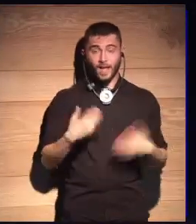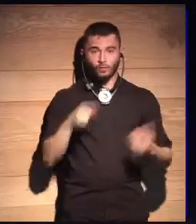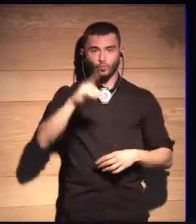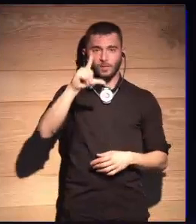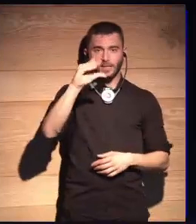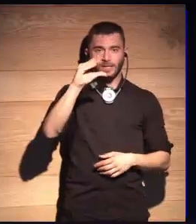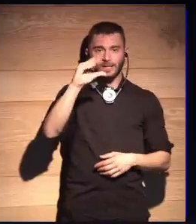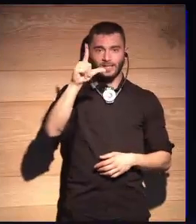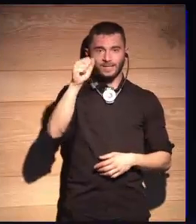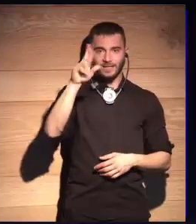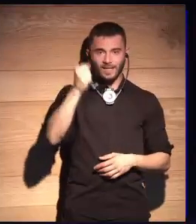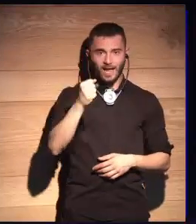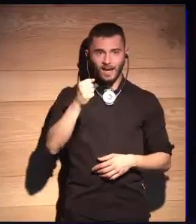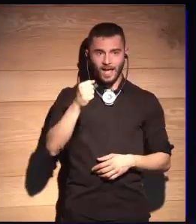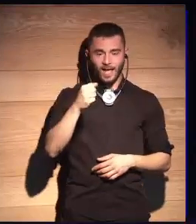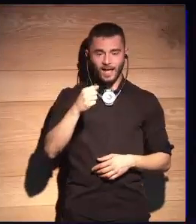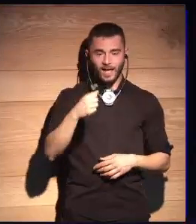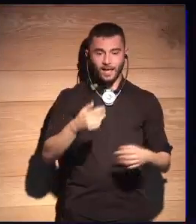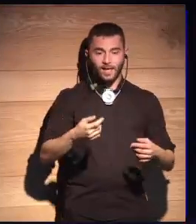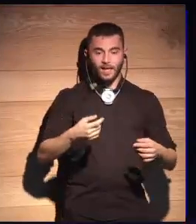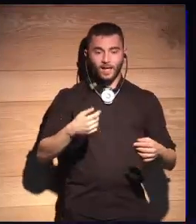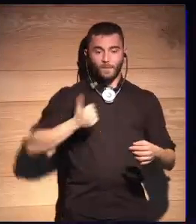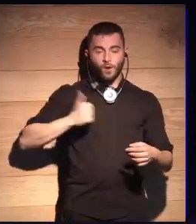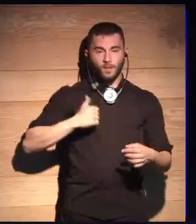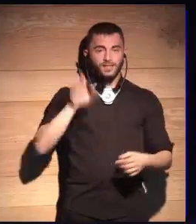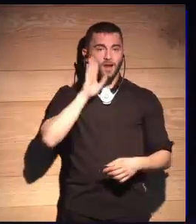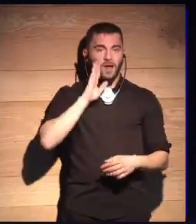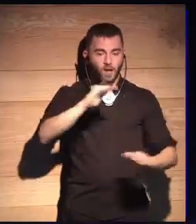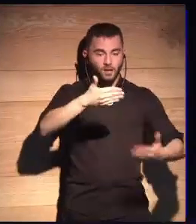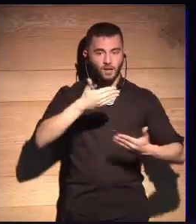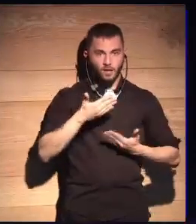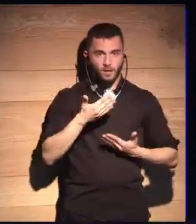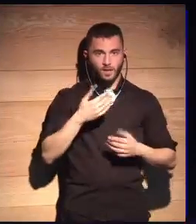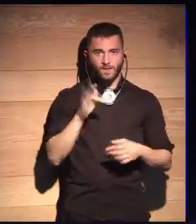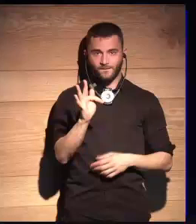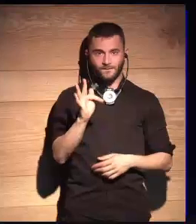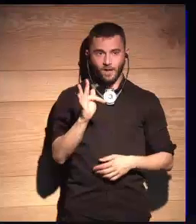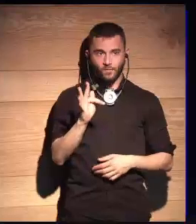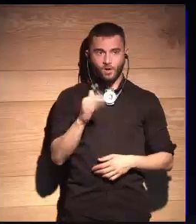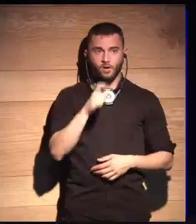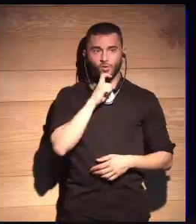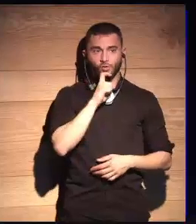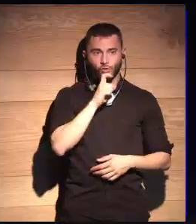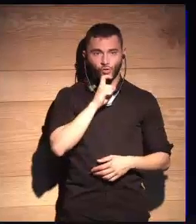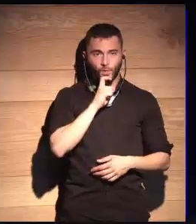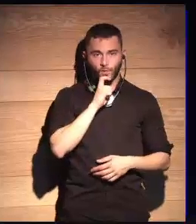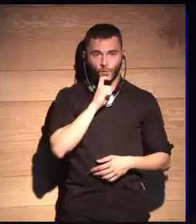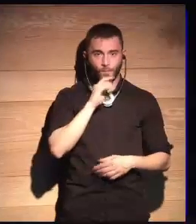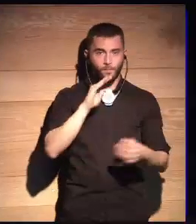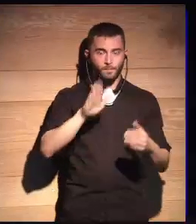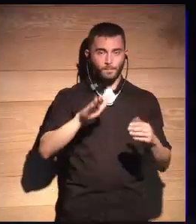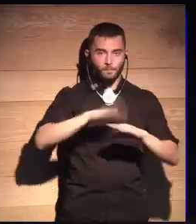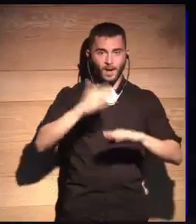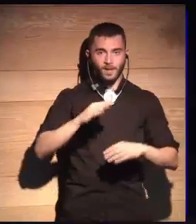How do you think we can use those in our favor to stop or to attract them